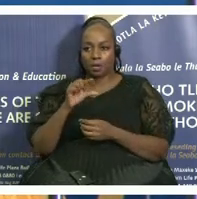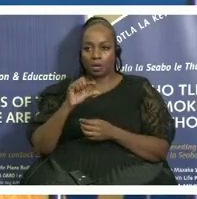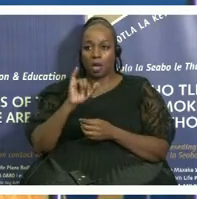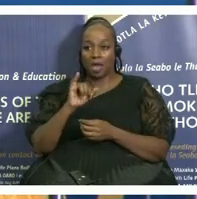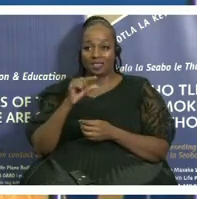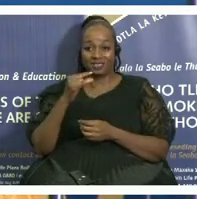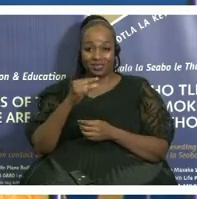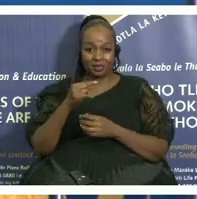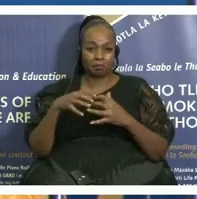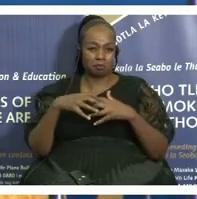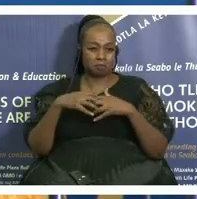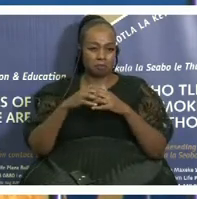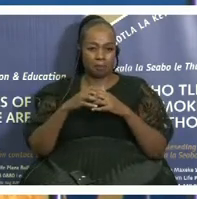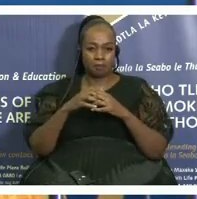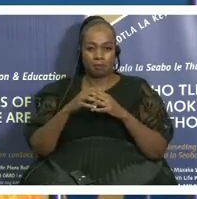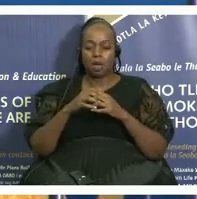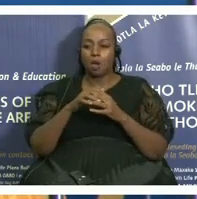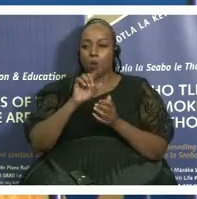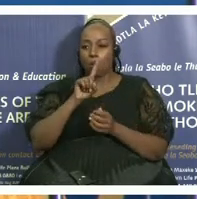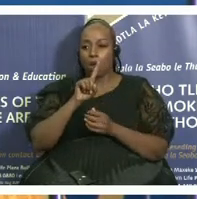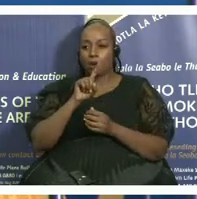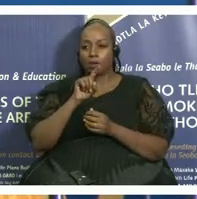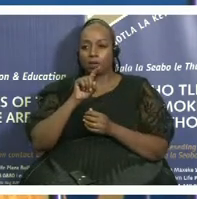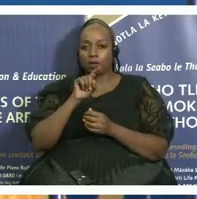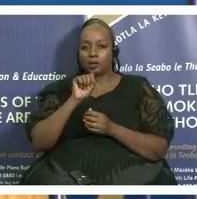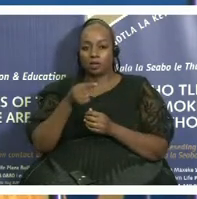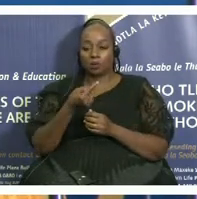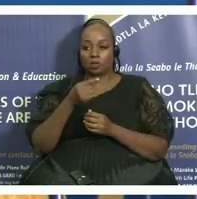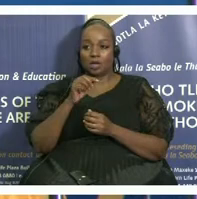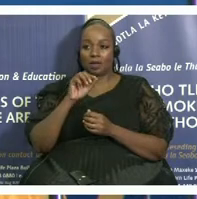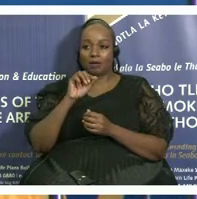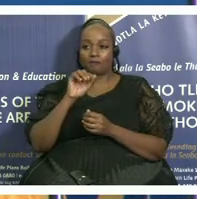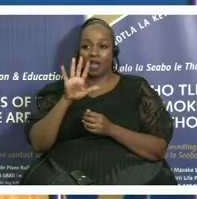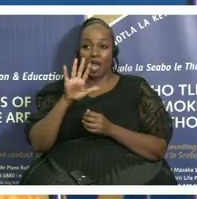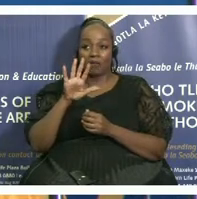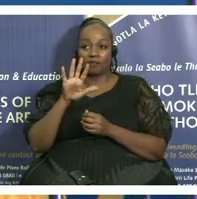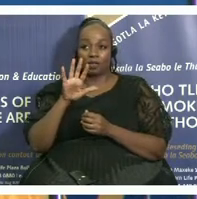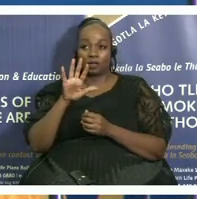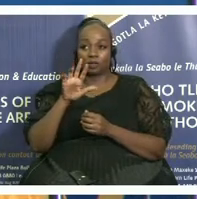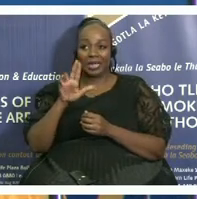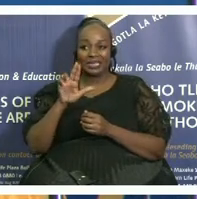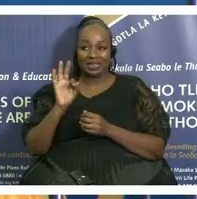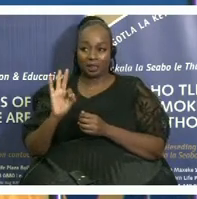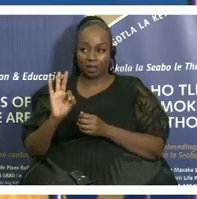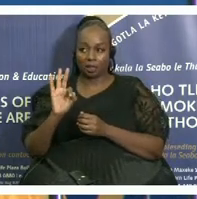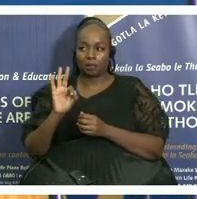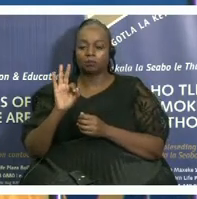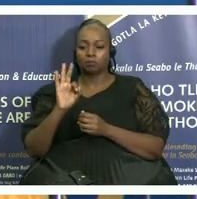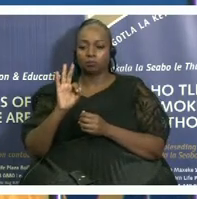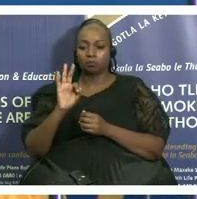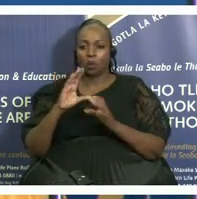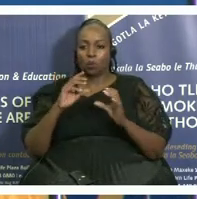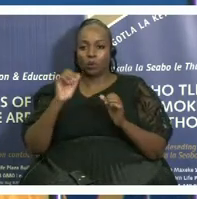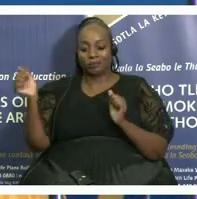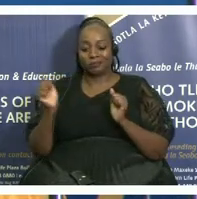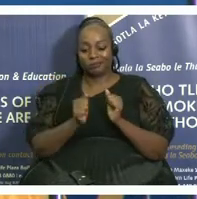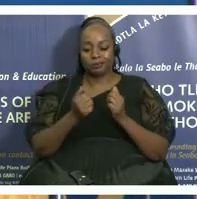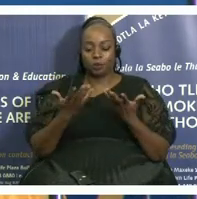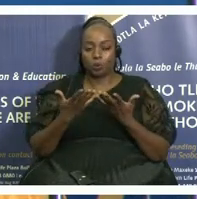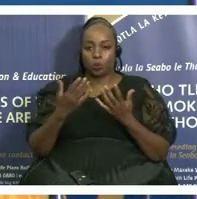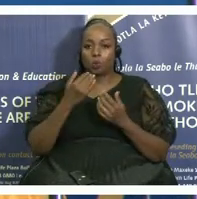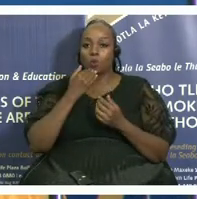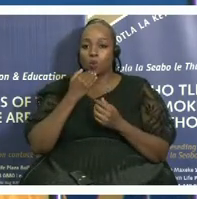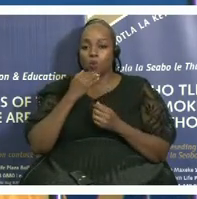1,839 temporary jobs, of which 553 were women beneficiaries. Municipalities will